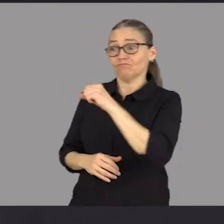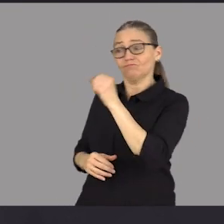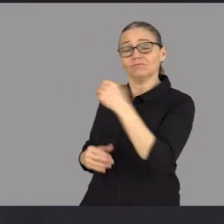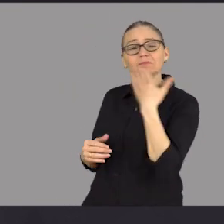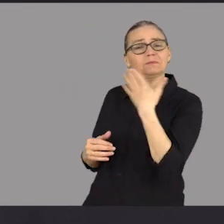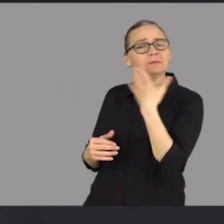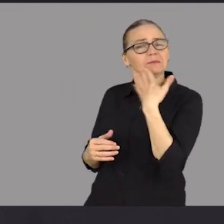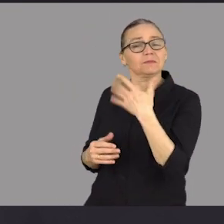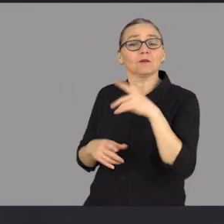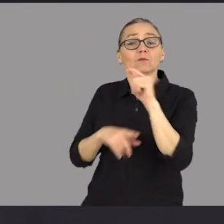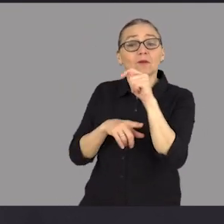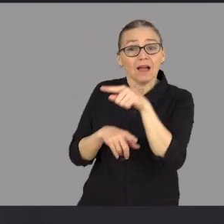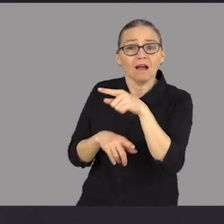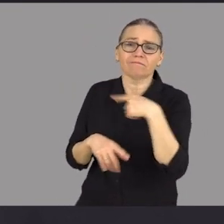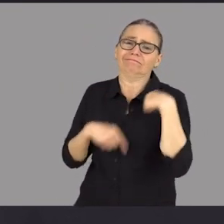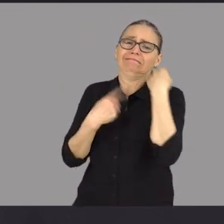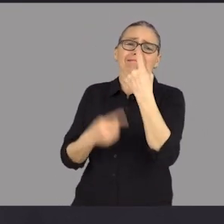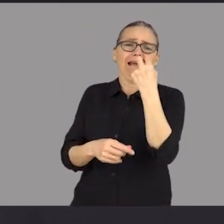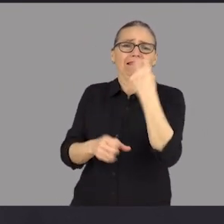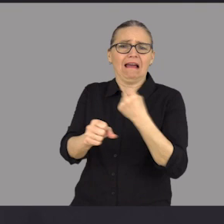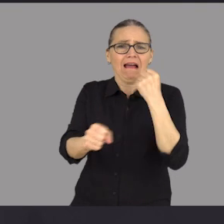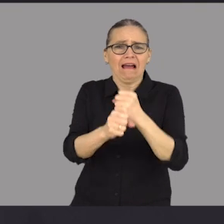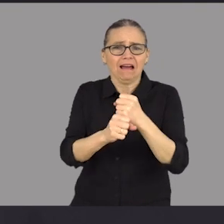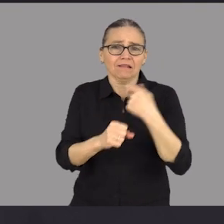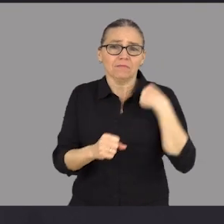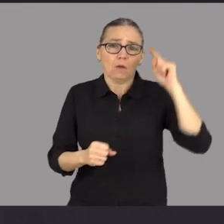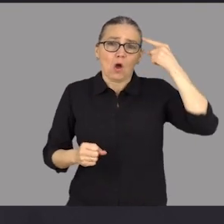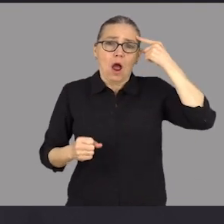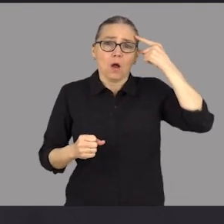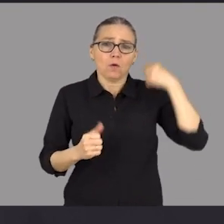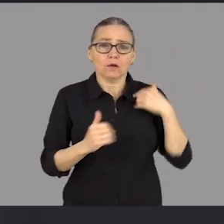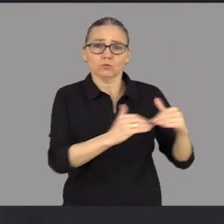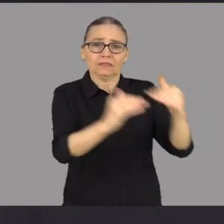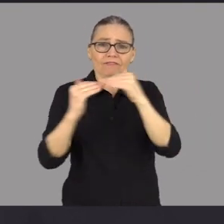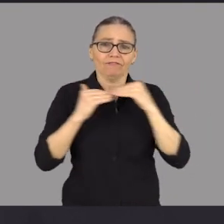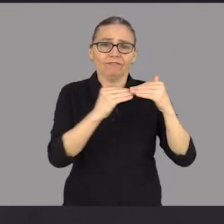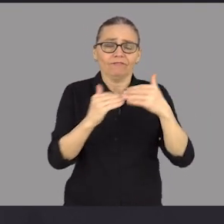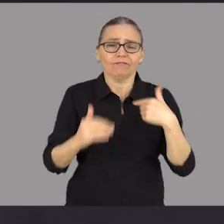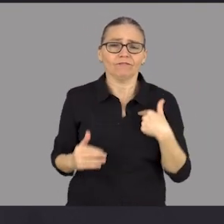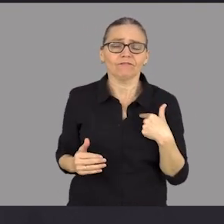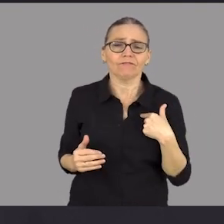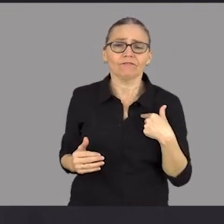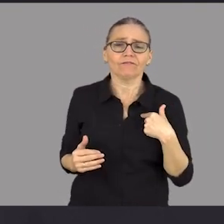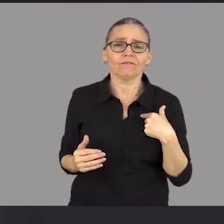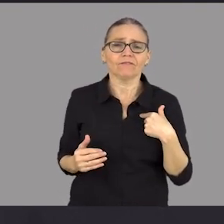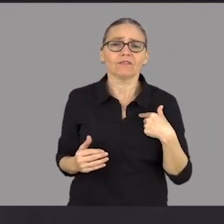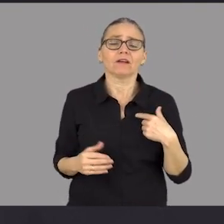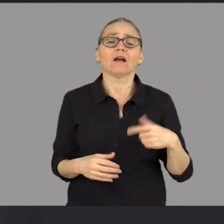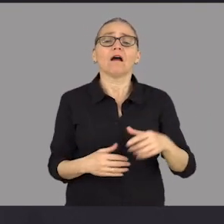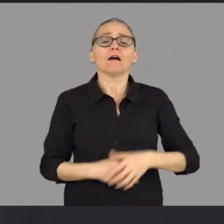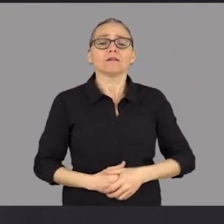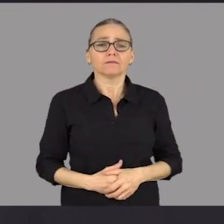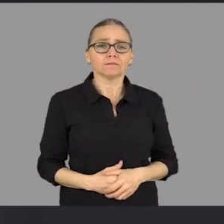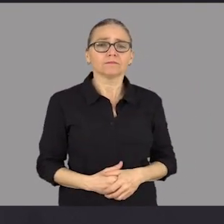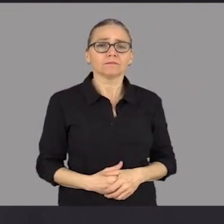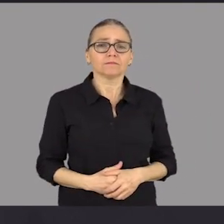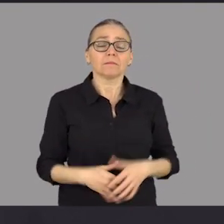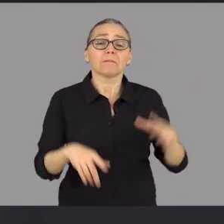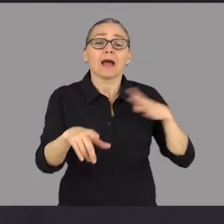Dave, would you like to share some of the resources and tools that have been helpful for your business in advancing equity and